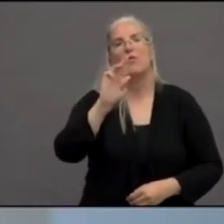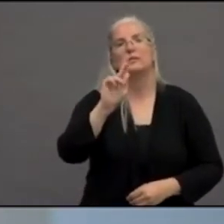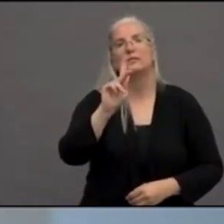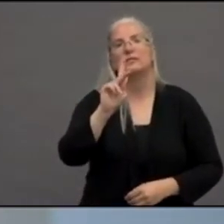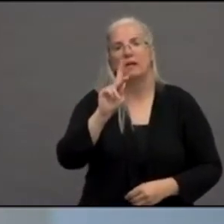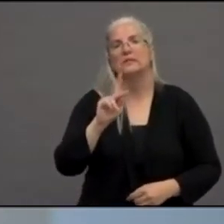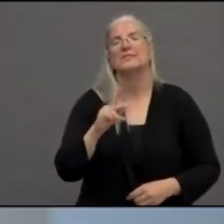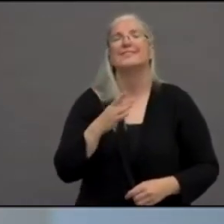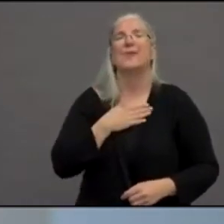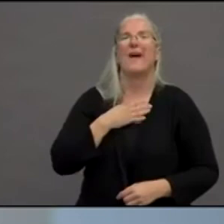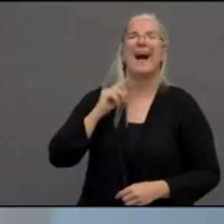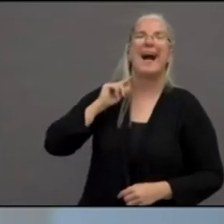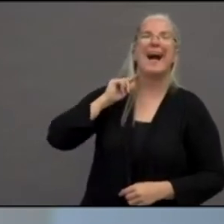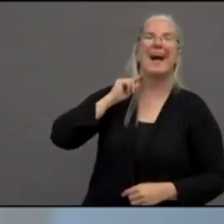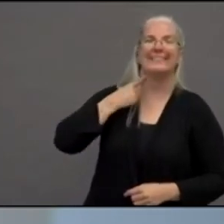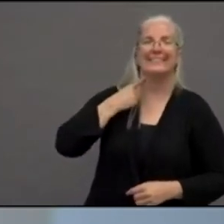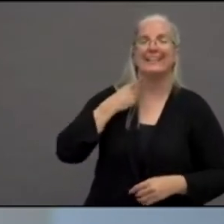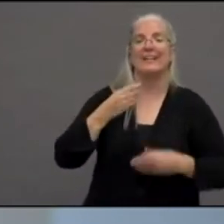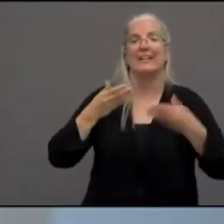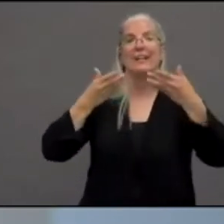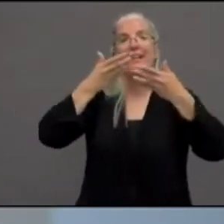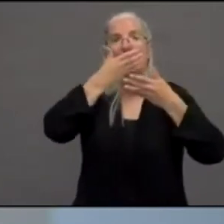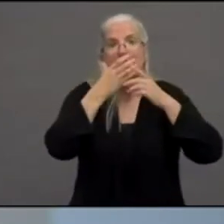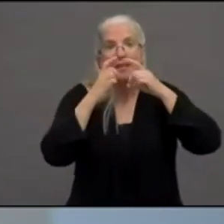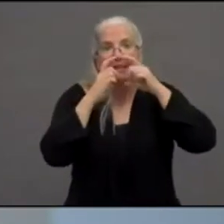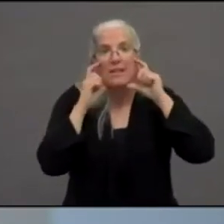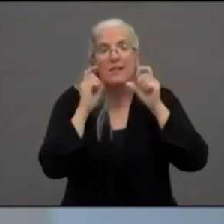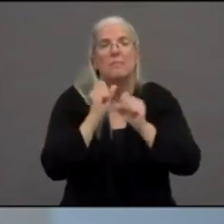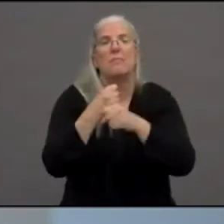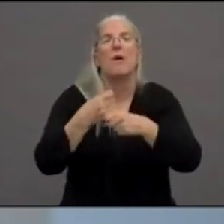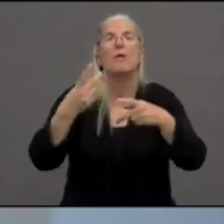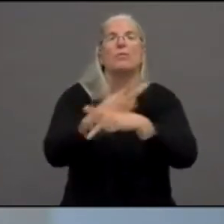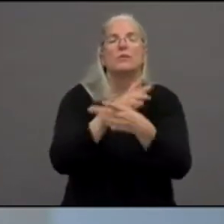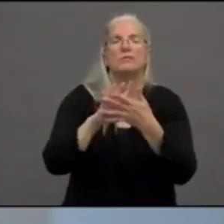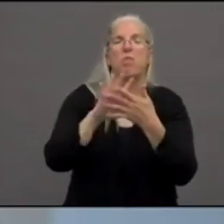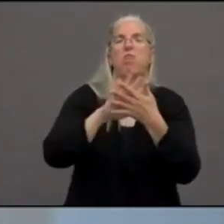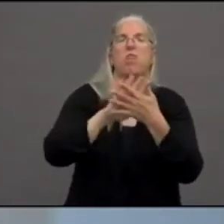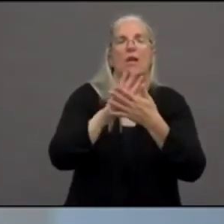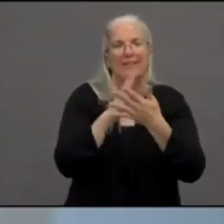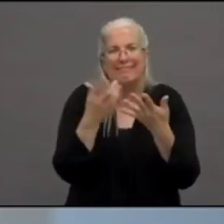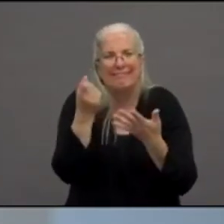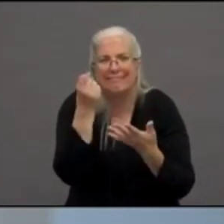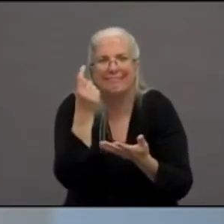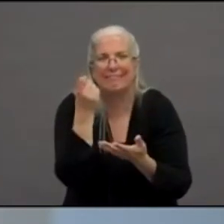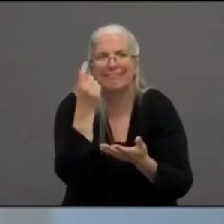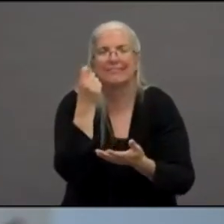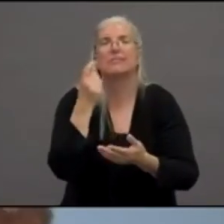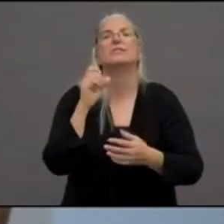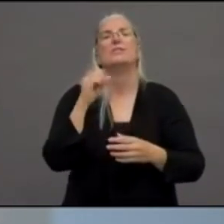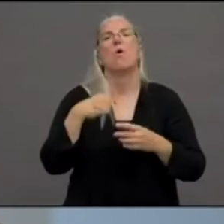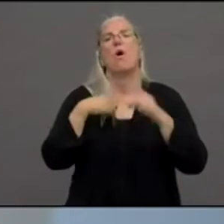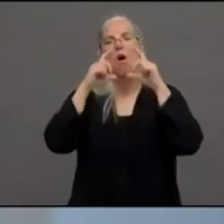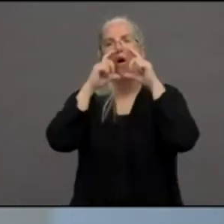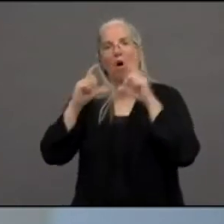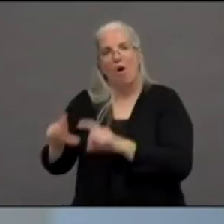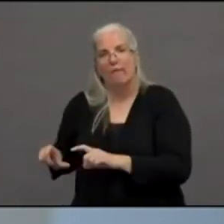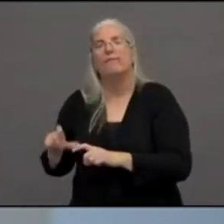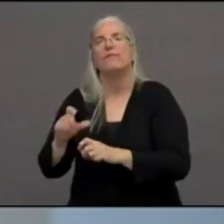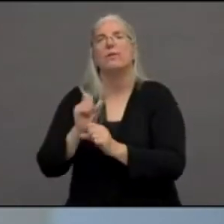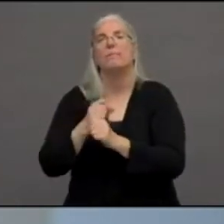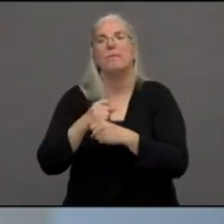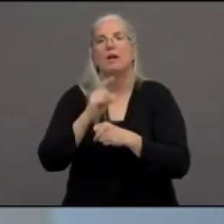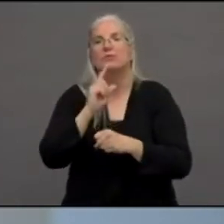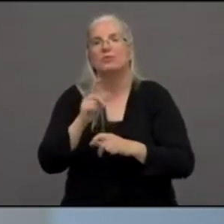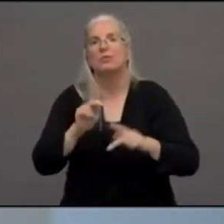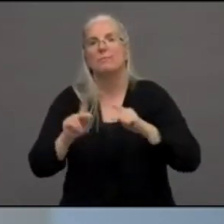not understand. But trust me, I have them. I actually, you know, I'm at an age where I forget things, so I actually have 2. And